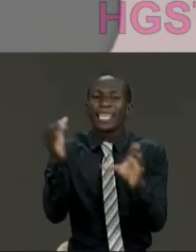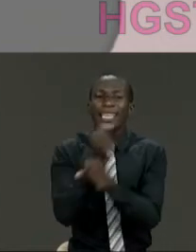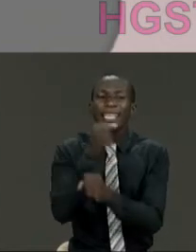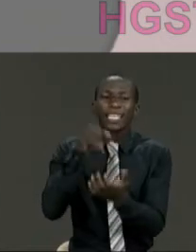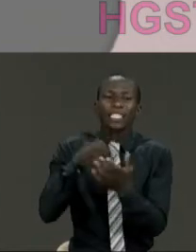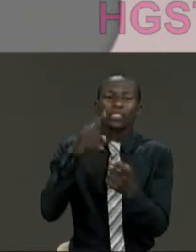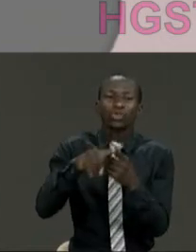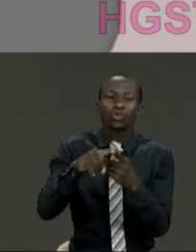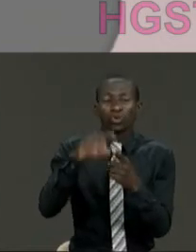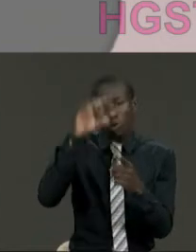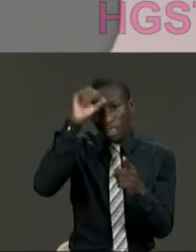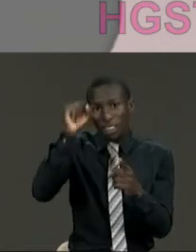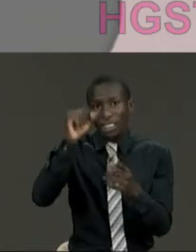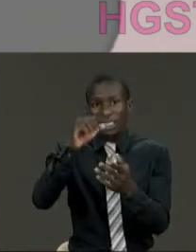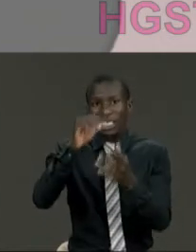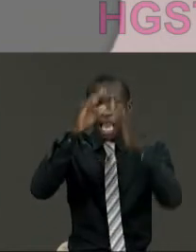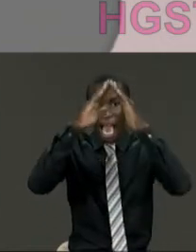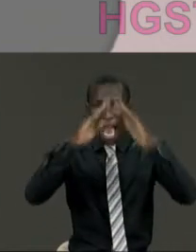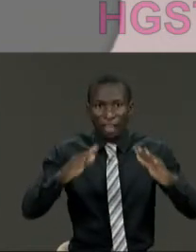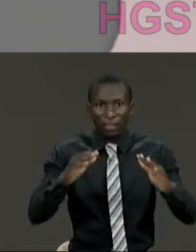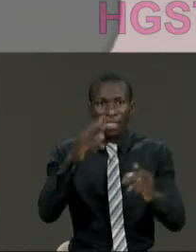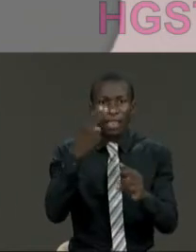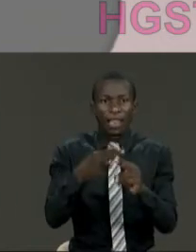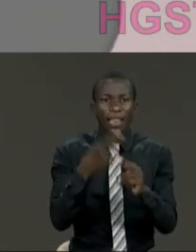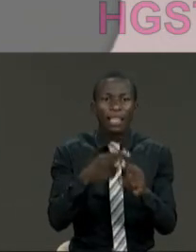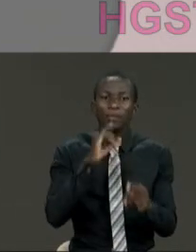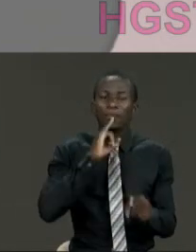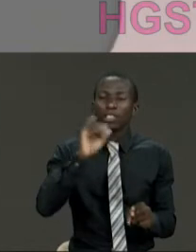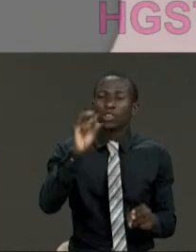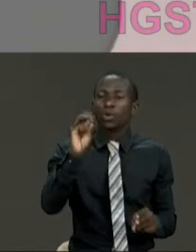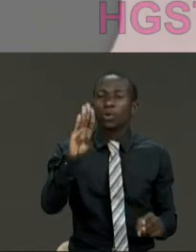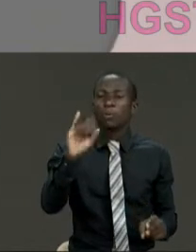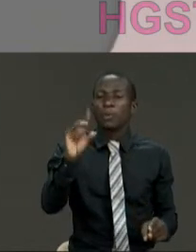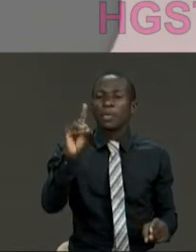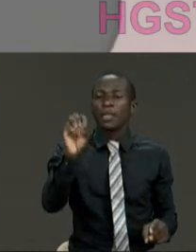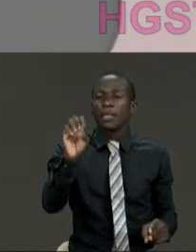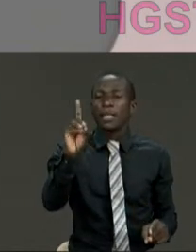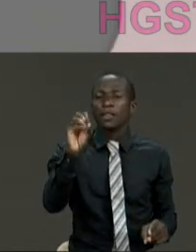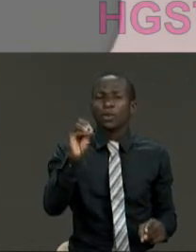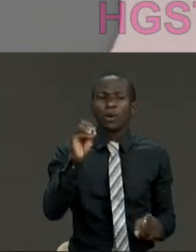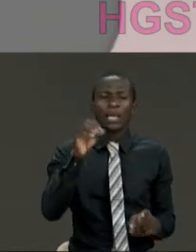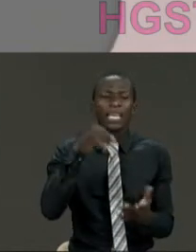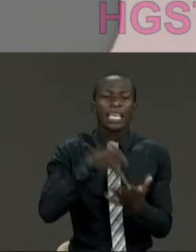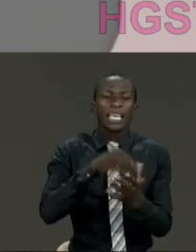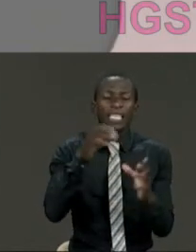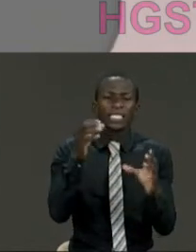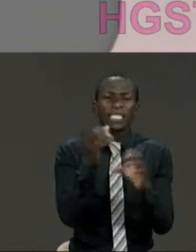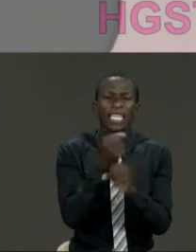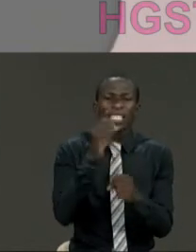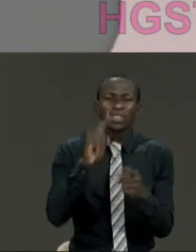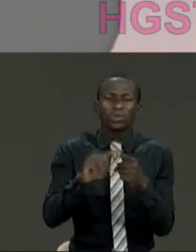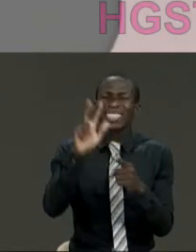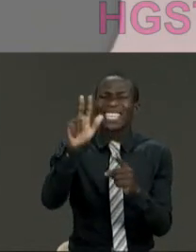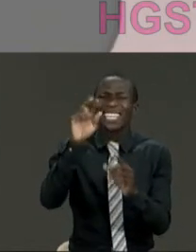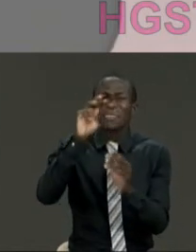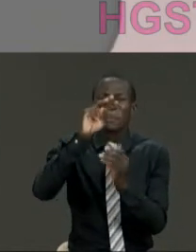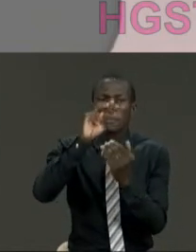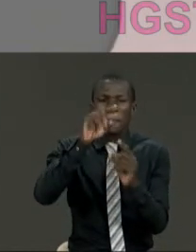was Obededom. He just stayed 3 months when God turned his financial situation